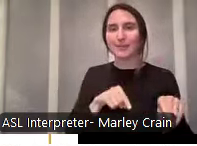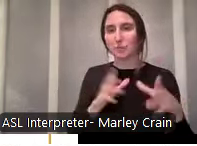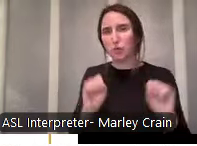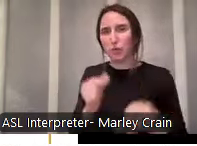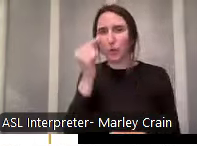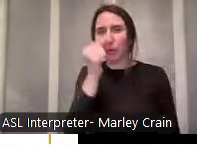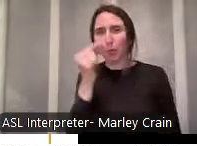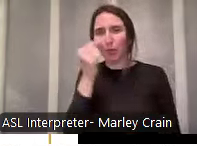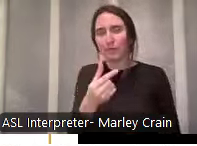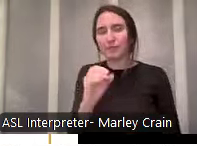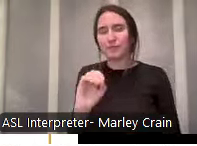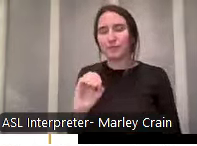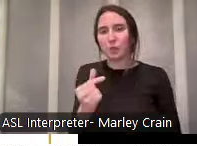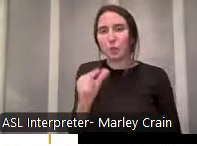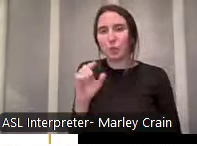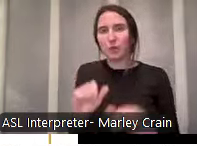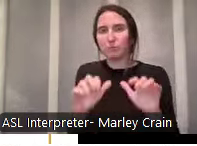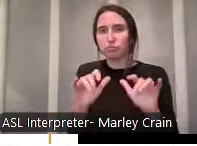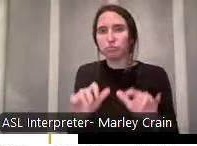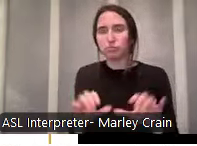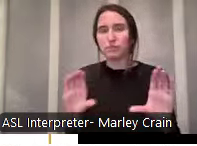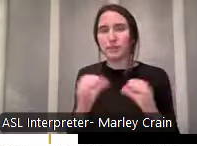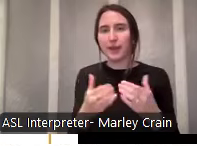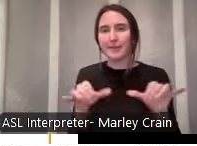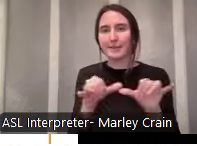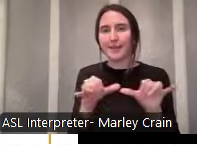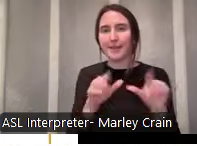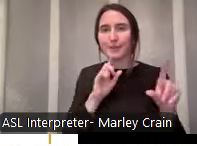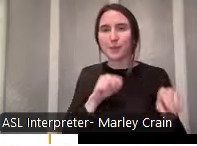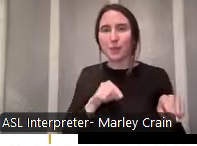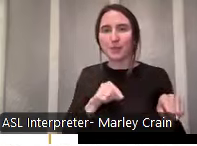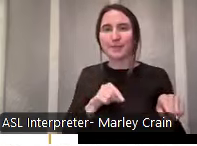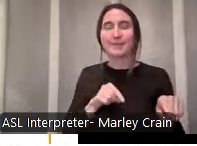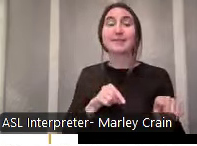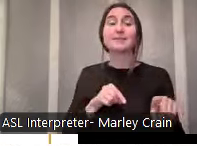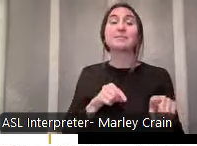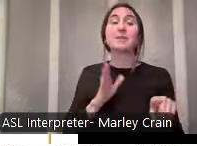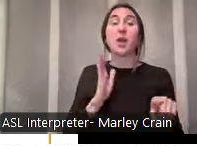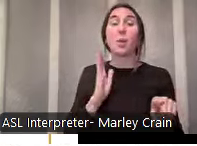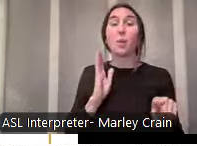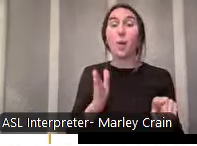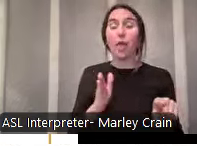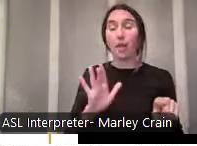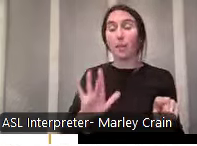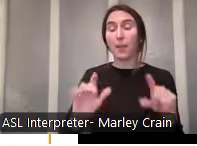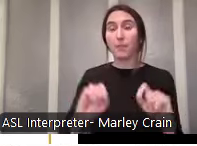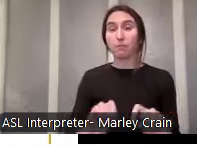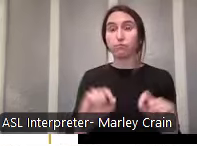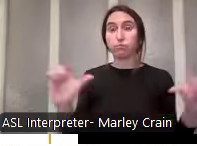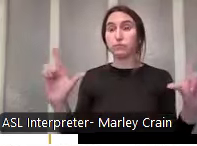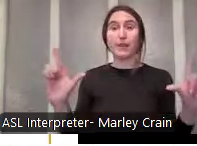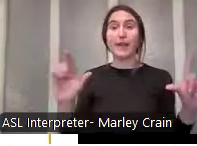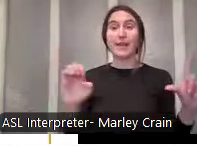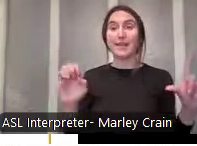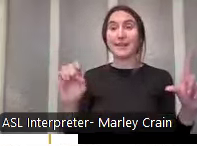detailed school level data. It opens up an Excel sheet. It's huge, so I don't recommend doing this on your phone if